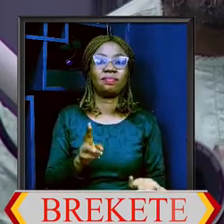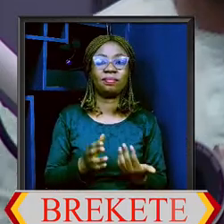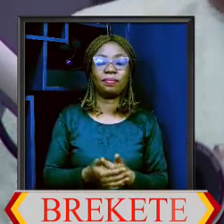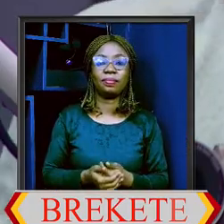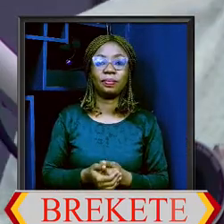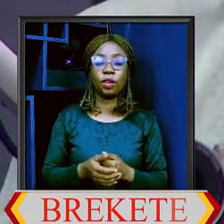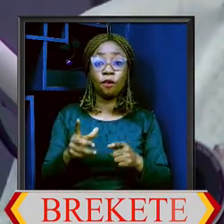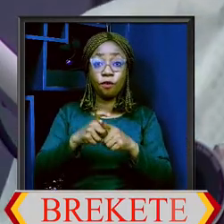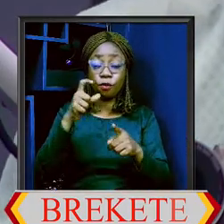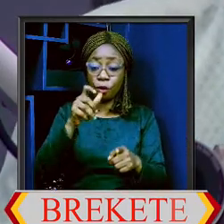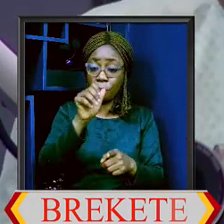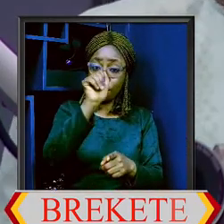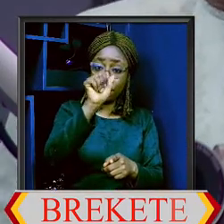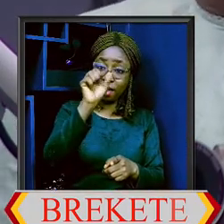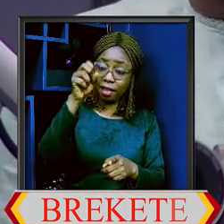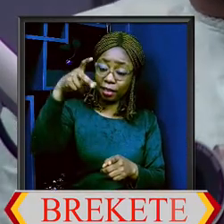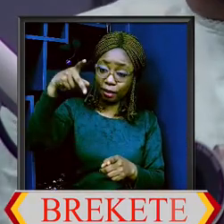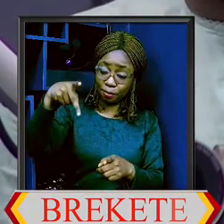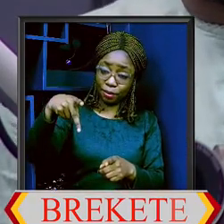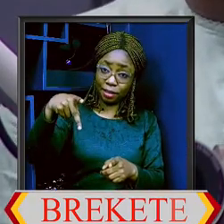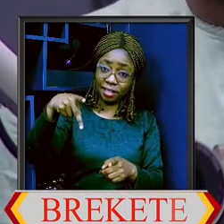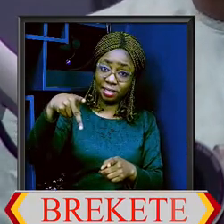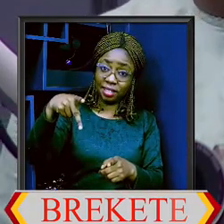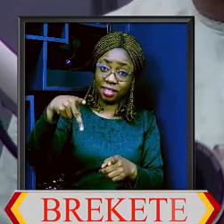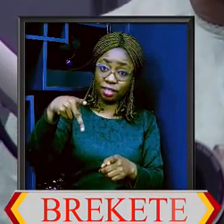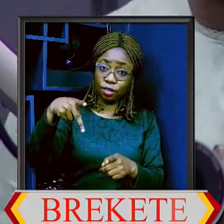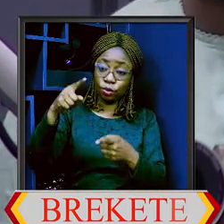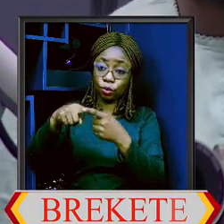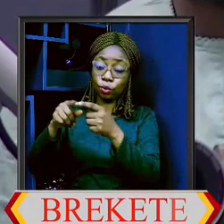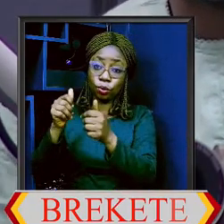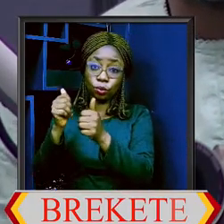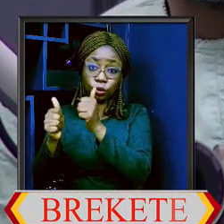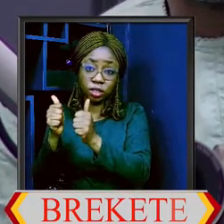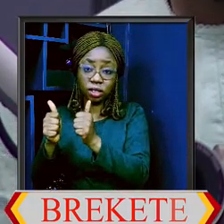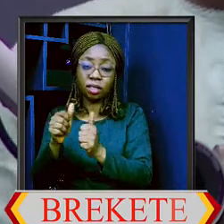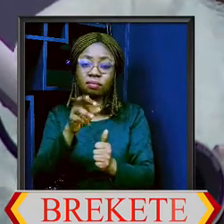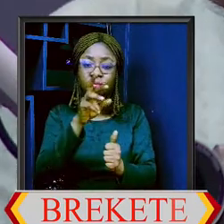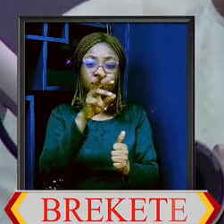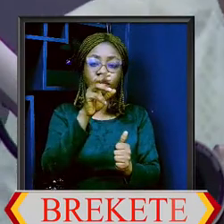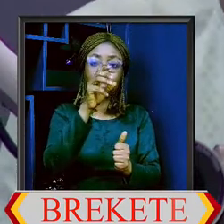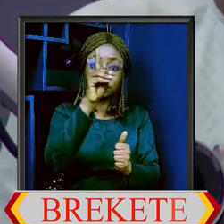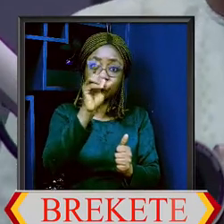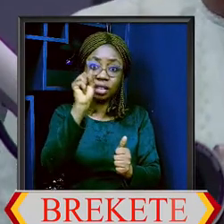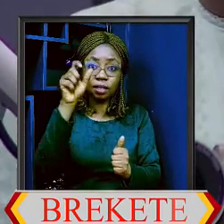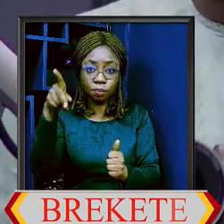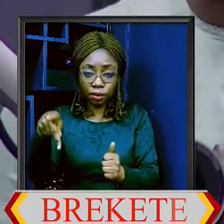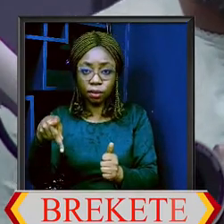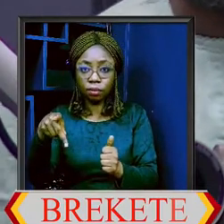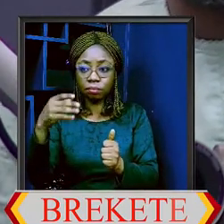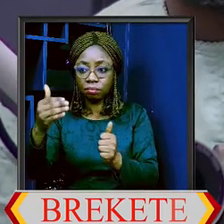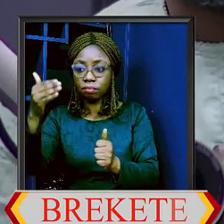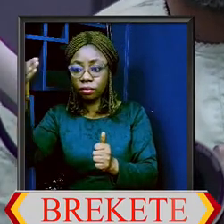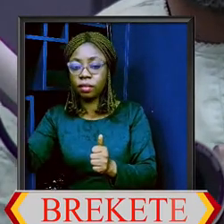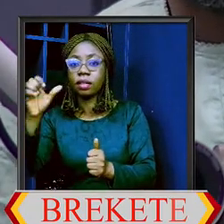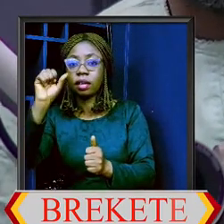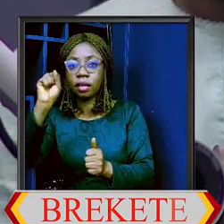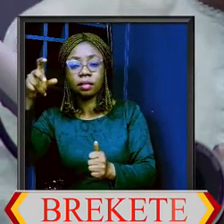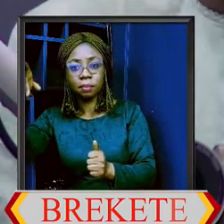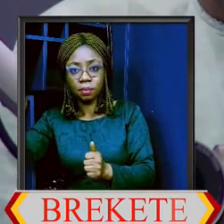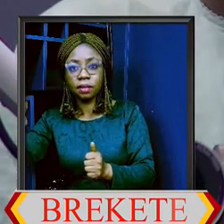DSP from asp go enter which rank DSP from DSP you go enter which rank